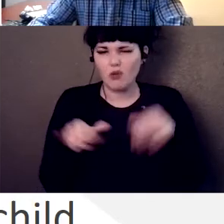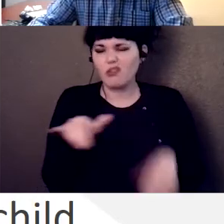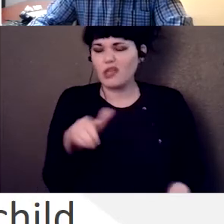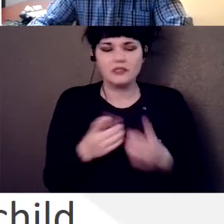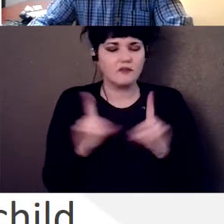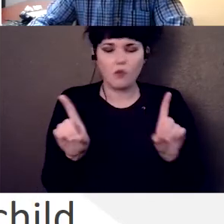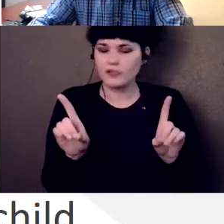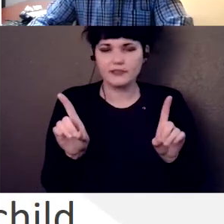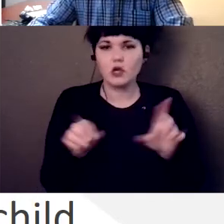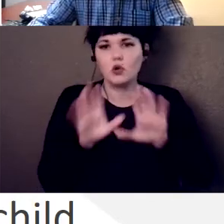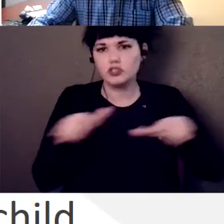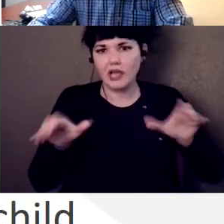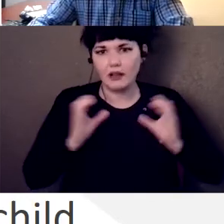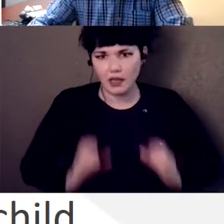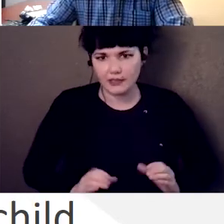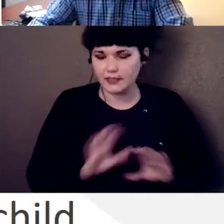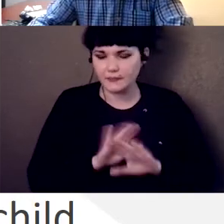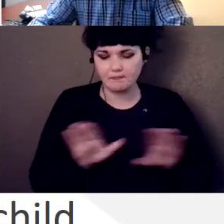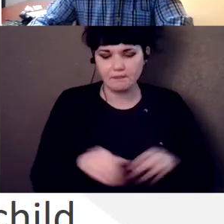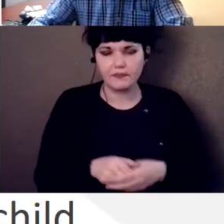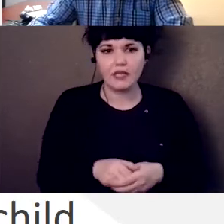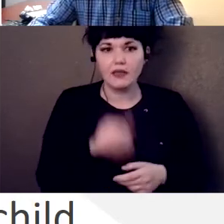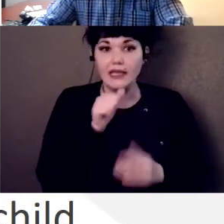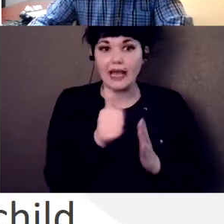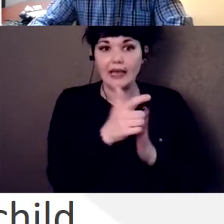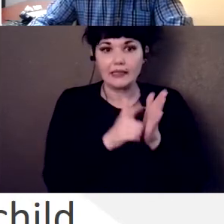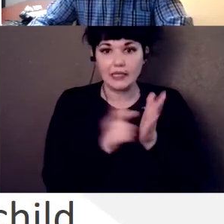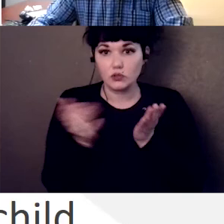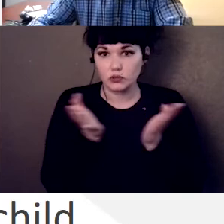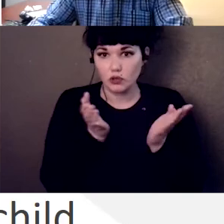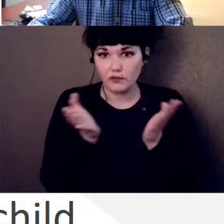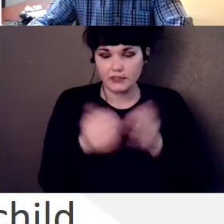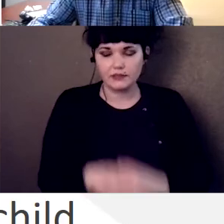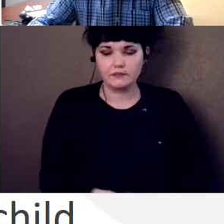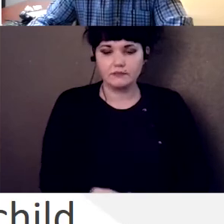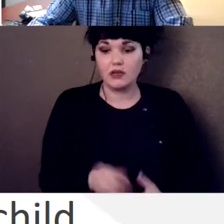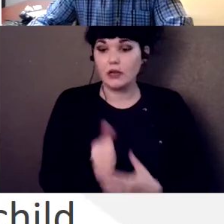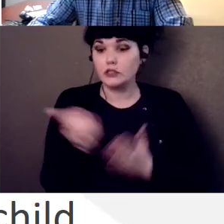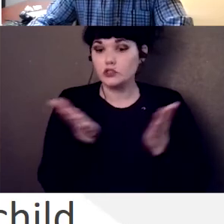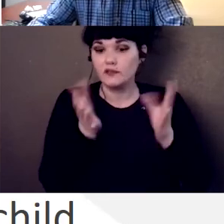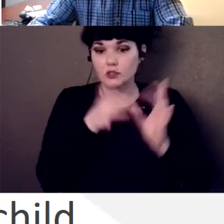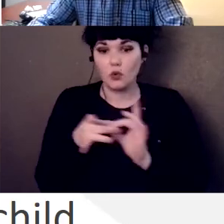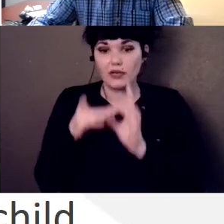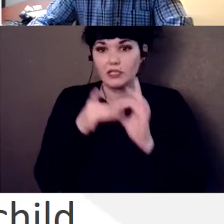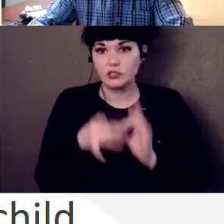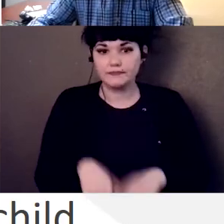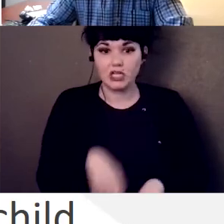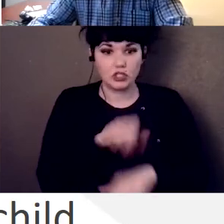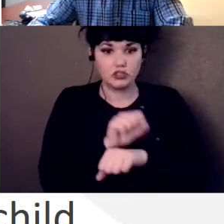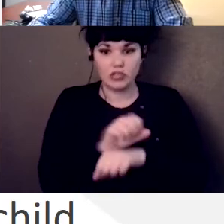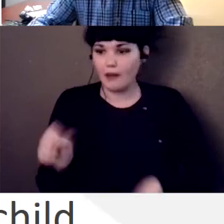or child custody, non-legal services, service coordination, job placement, and